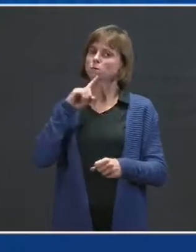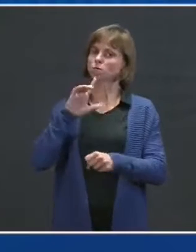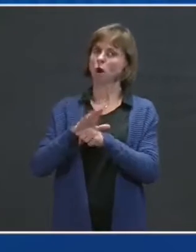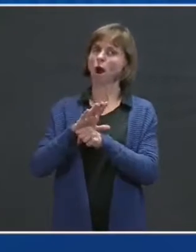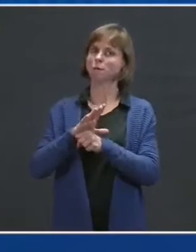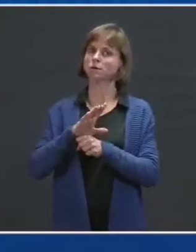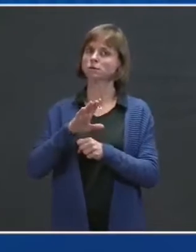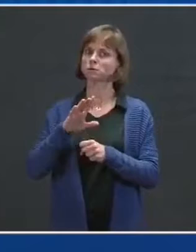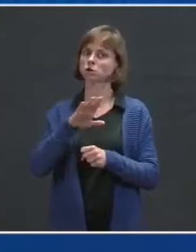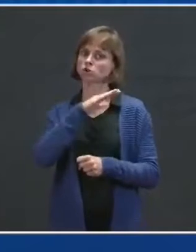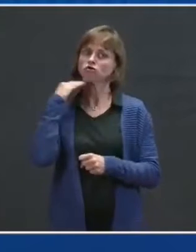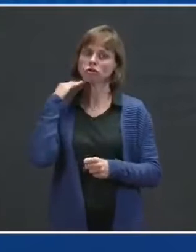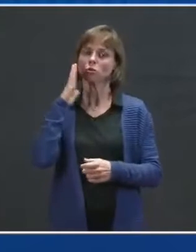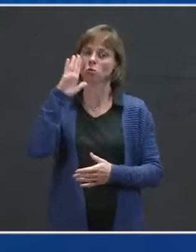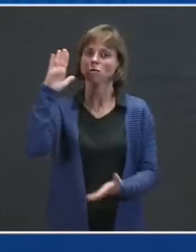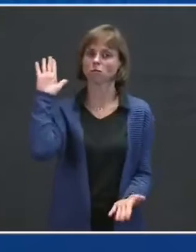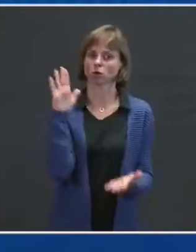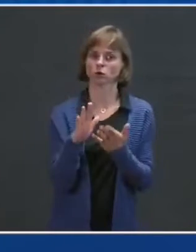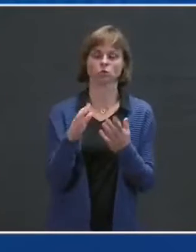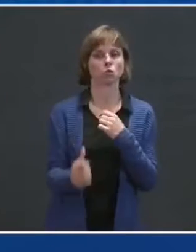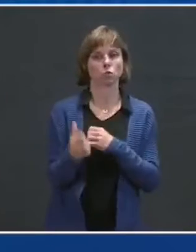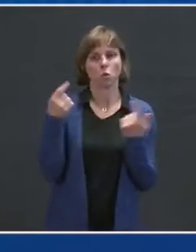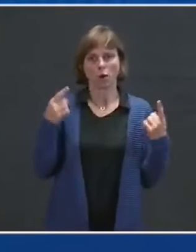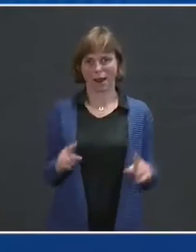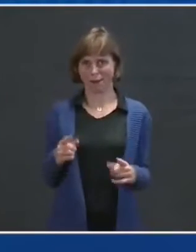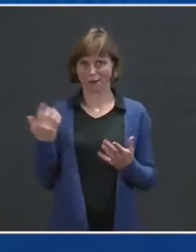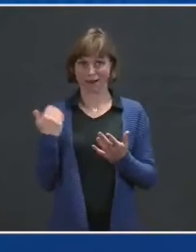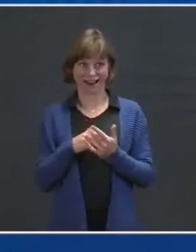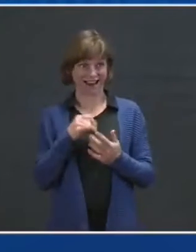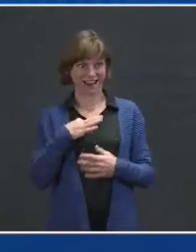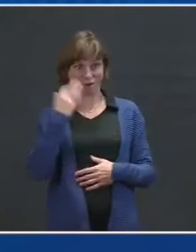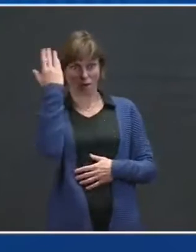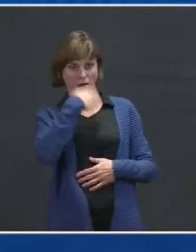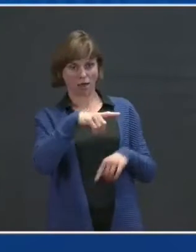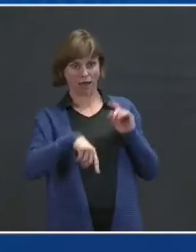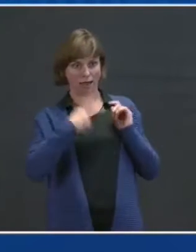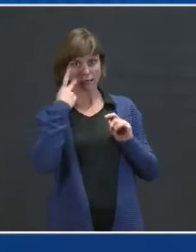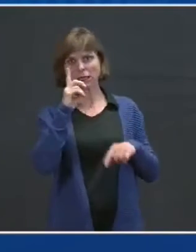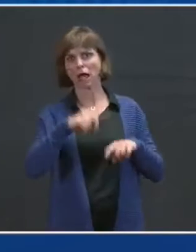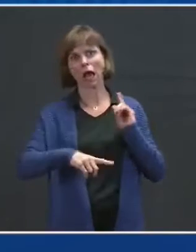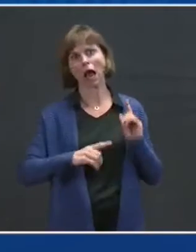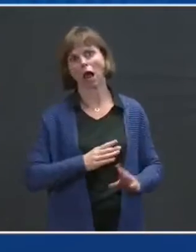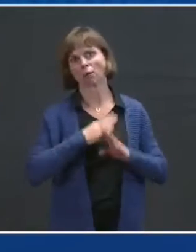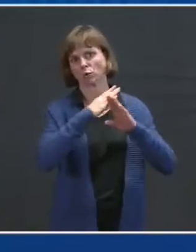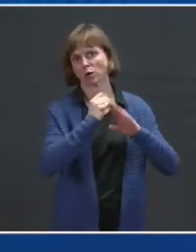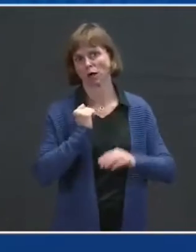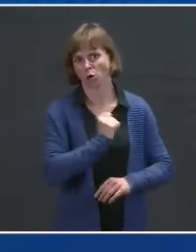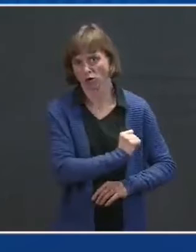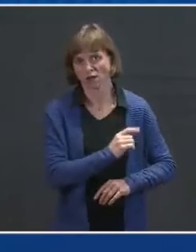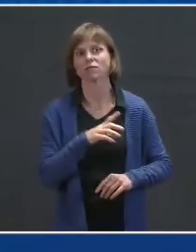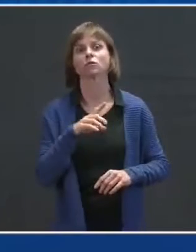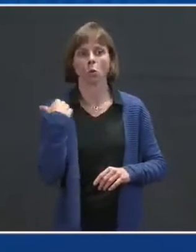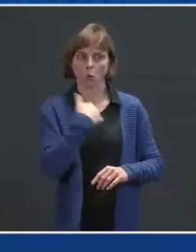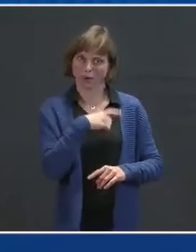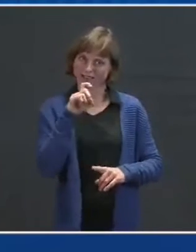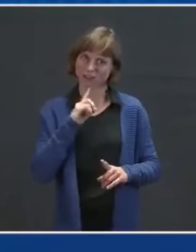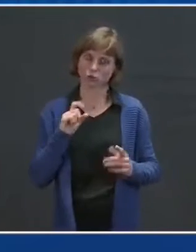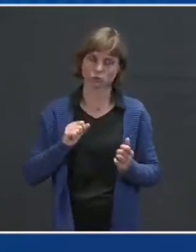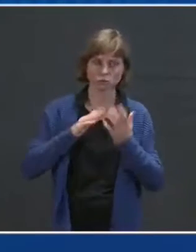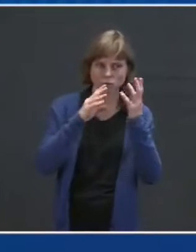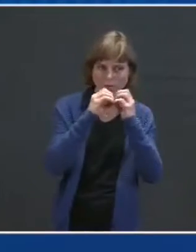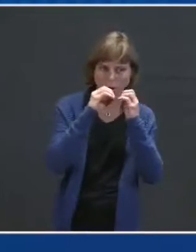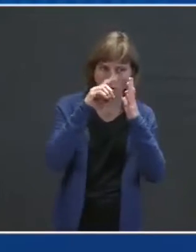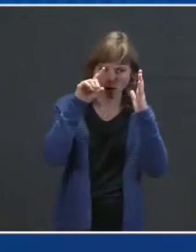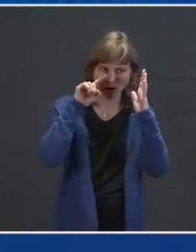you can't see a network, you can't defend a network. And federal networks, cybersecurity, need investment and more of an integrated approach to detect